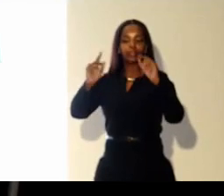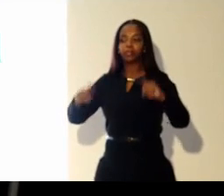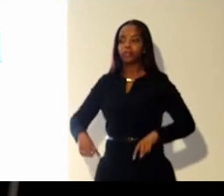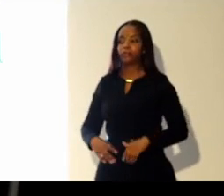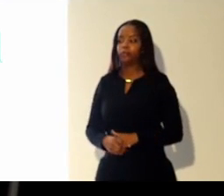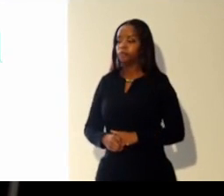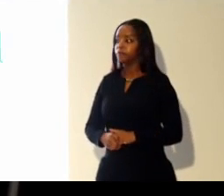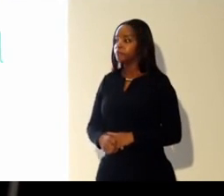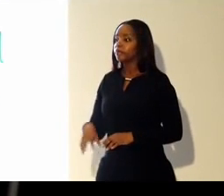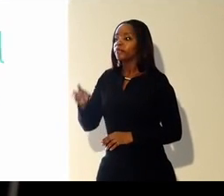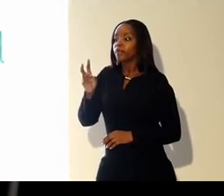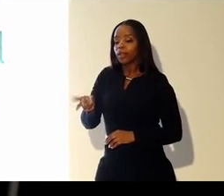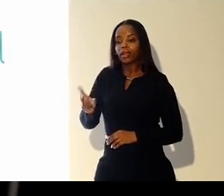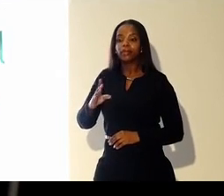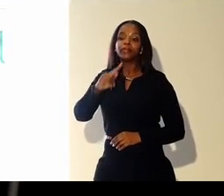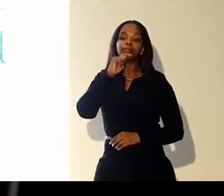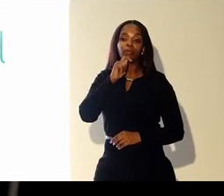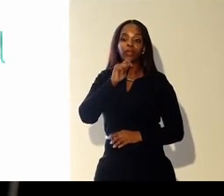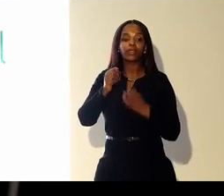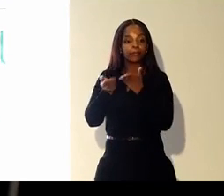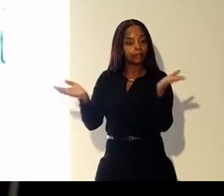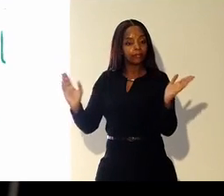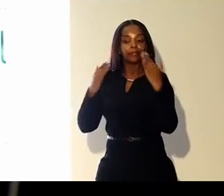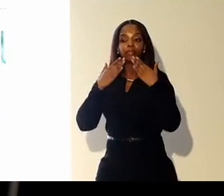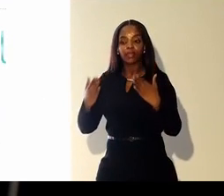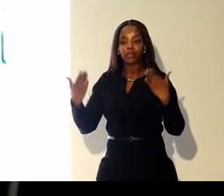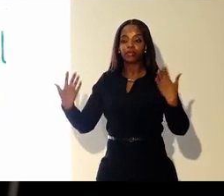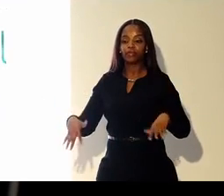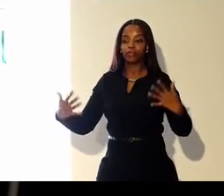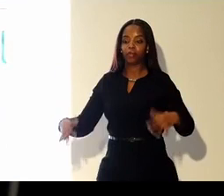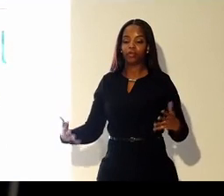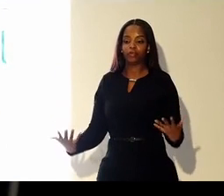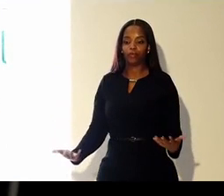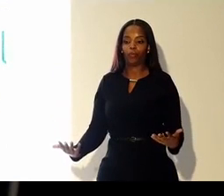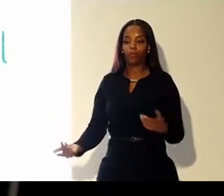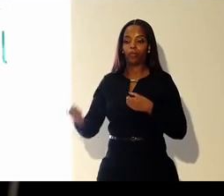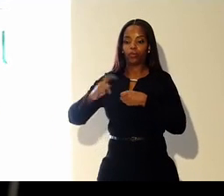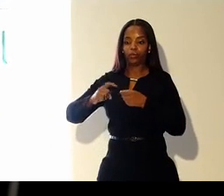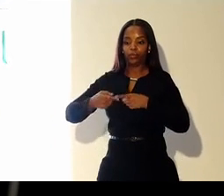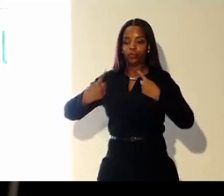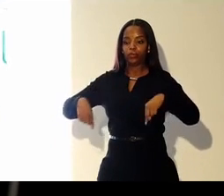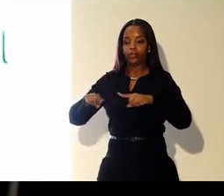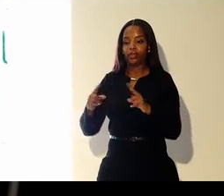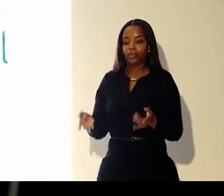Once again, ladies and gentlemen, good morning, and thank you very much for joining us here